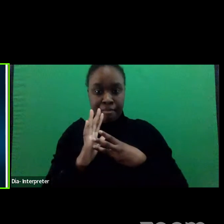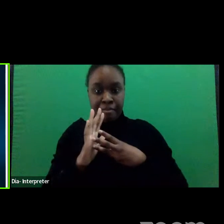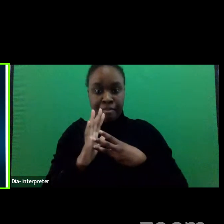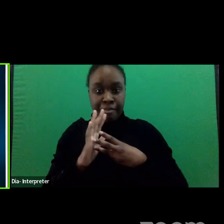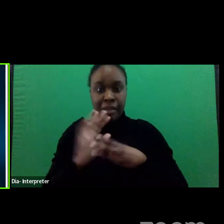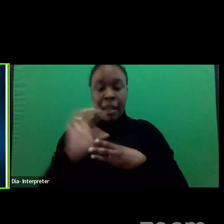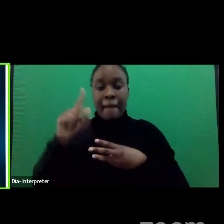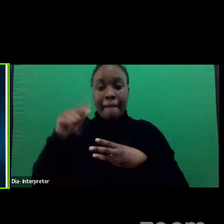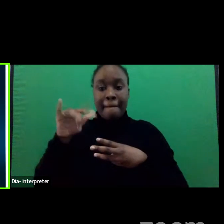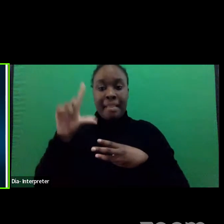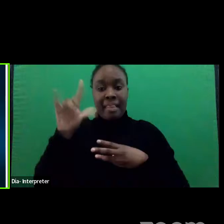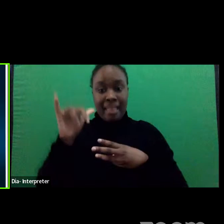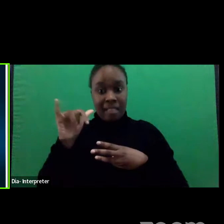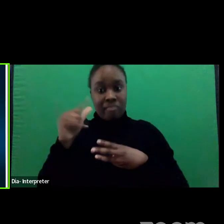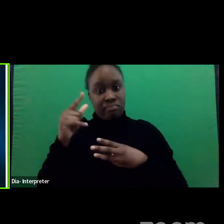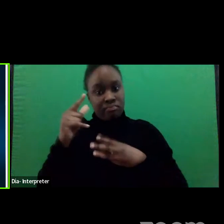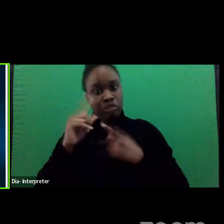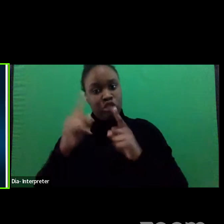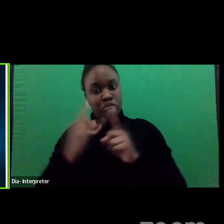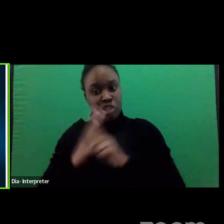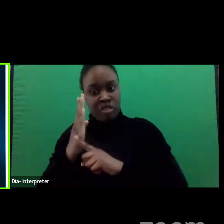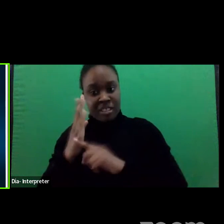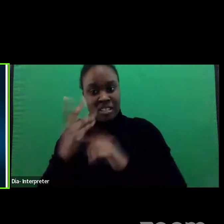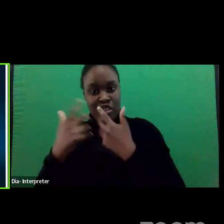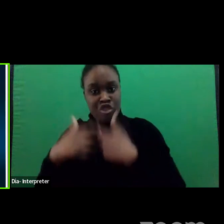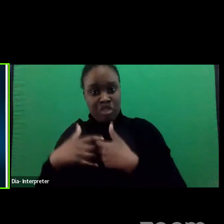Pillay, Specialist Engineer.